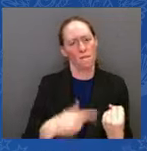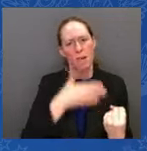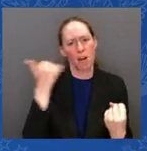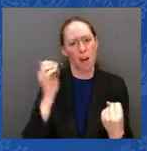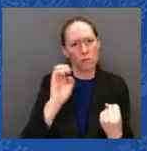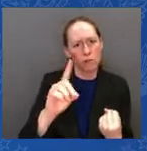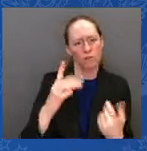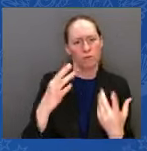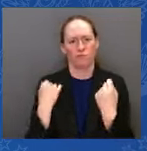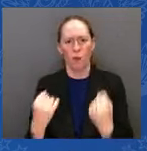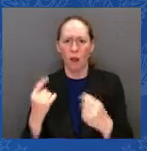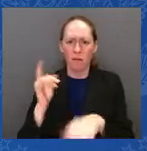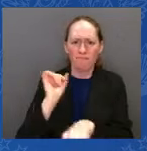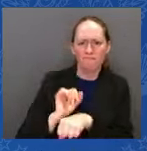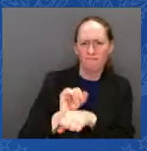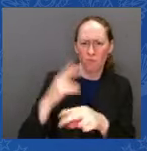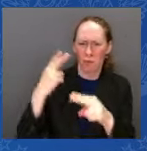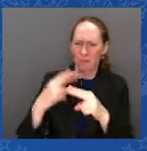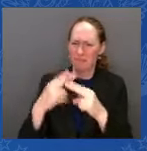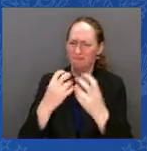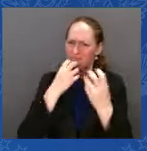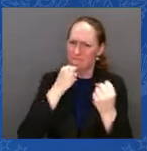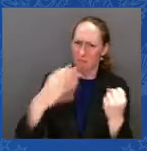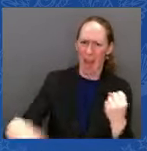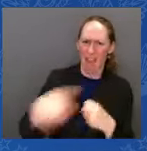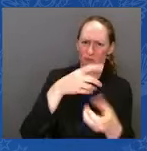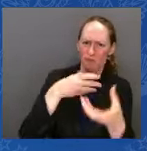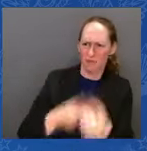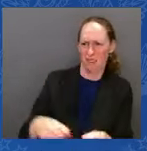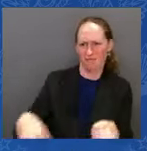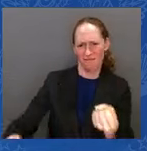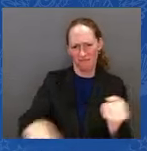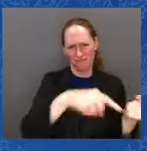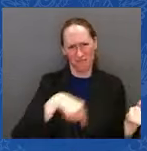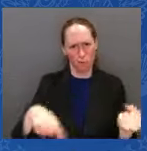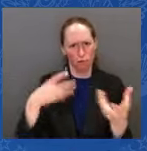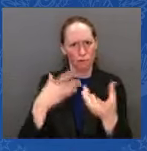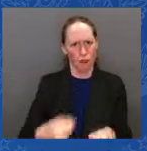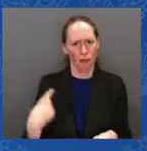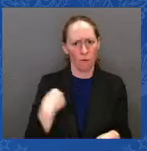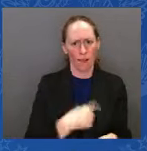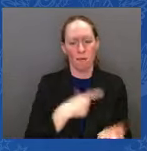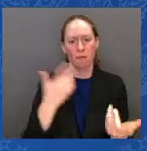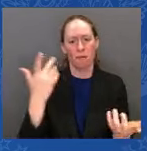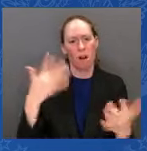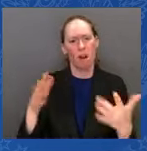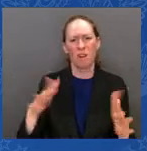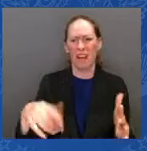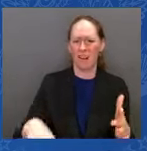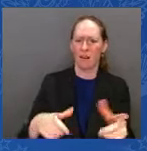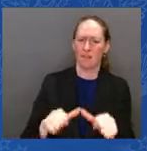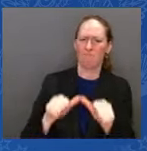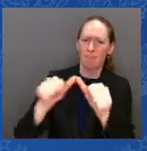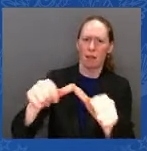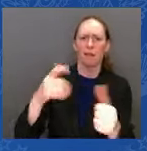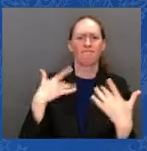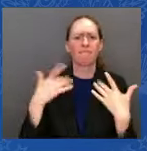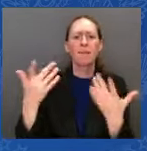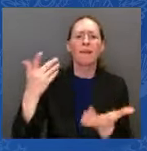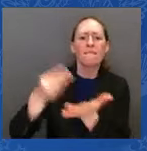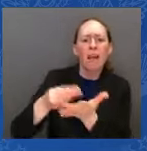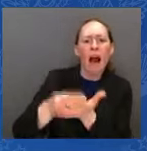in the world, and about how we fix the long-term fiscal health of this nation. The debate is with enormous implications for the